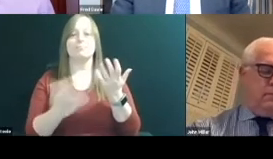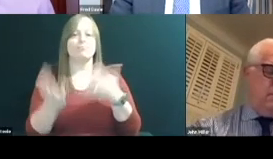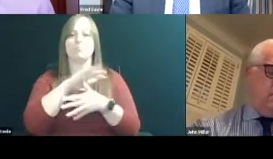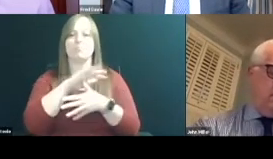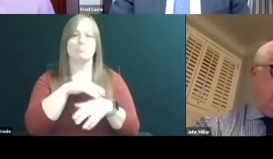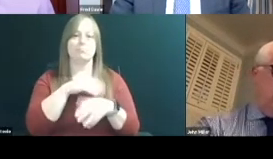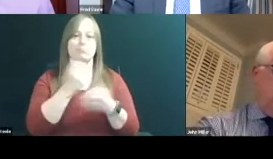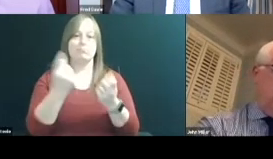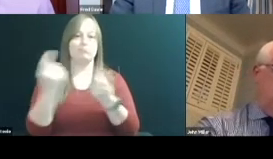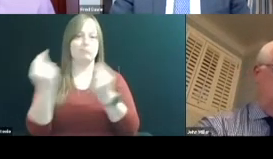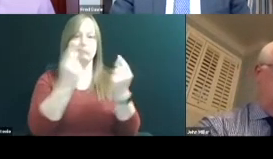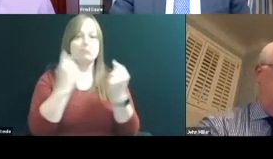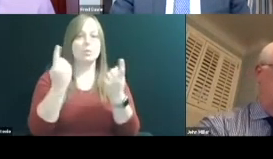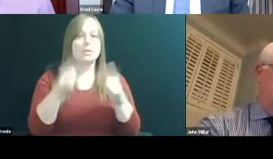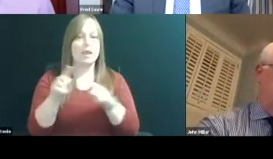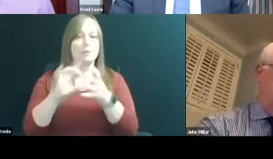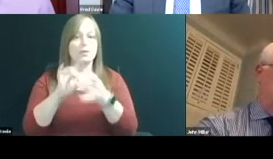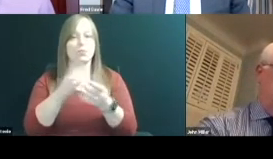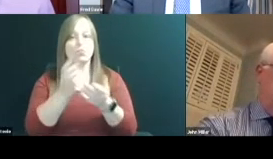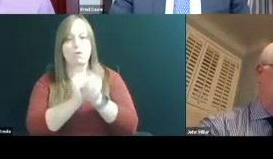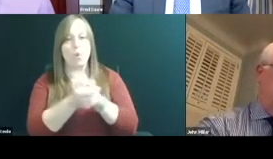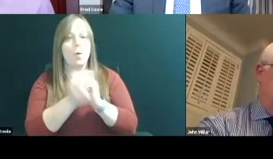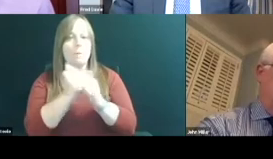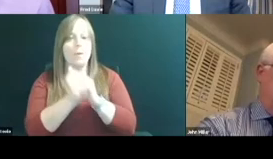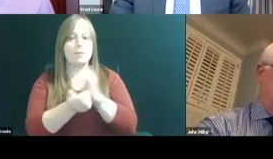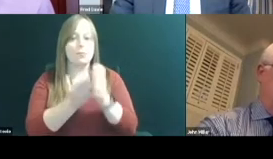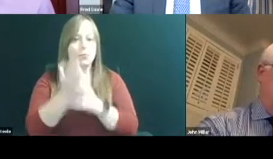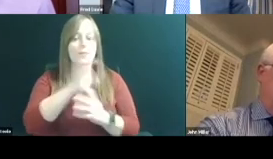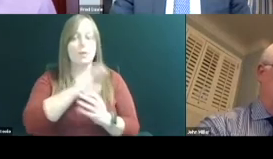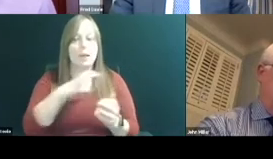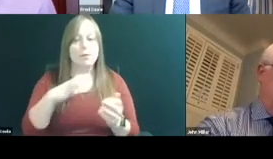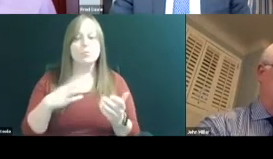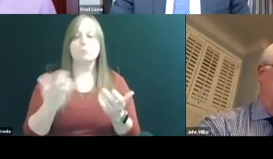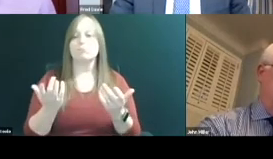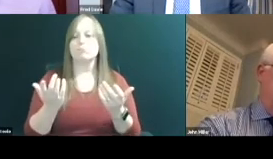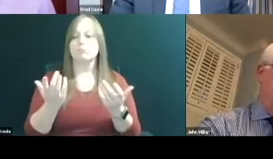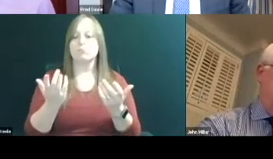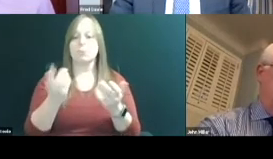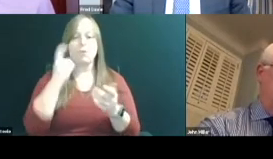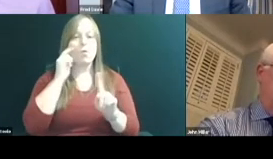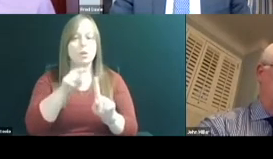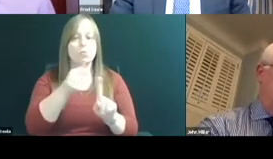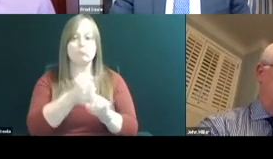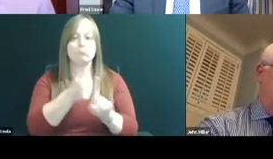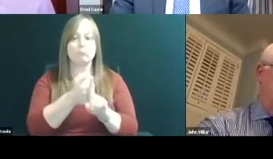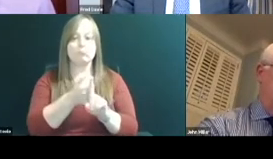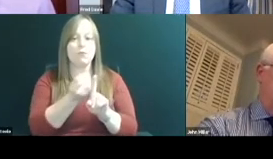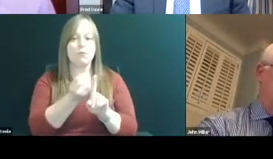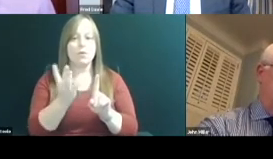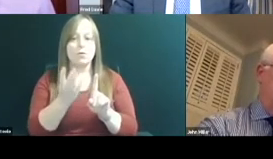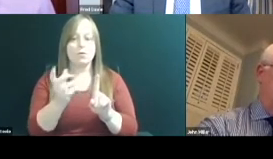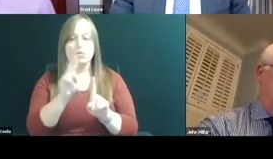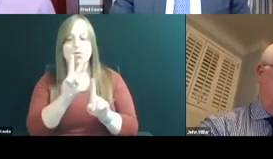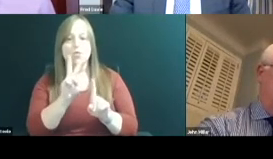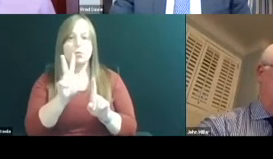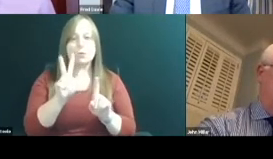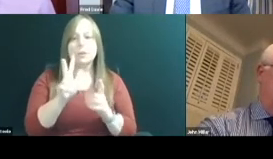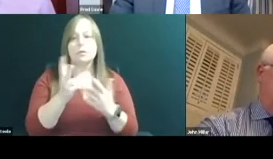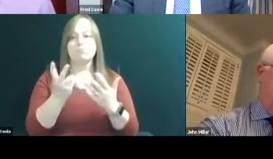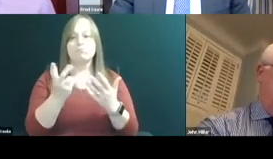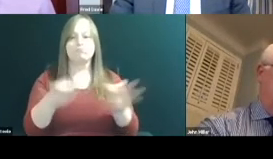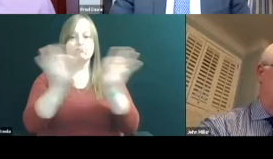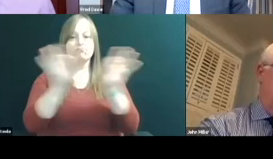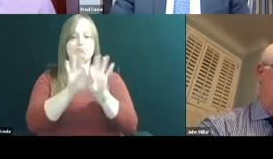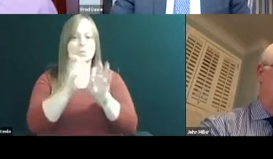lot of what's been happening in terms of reform passing through the council. For you, what are a couple, 2-3 highlights of what's